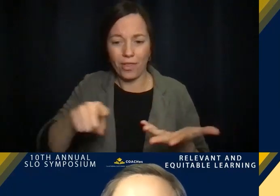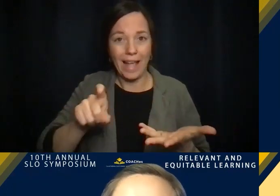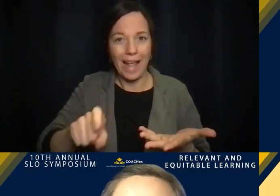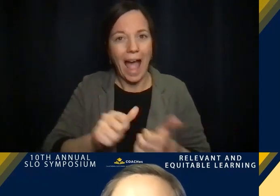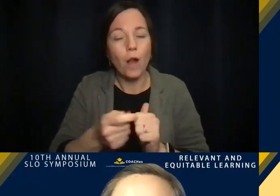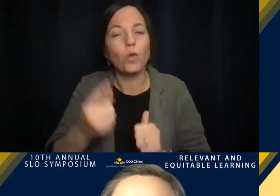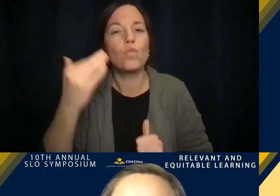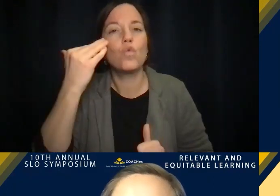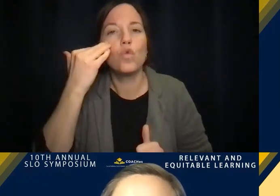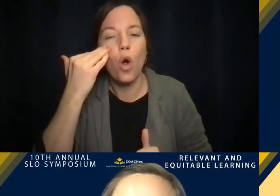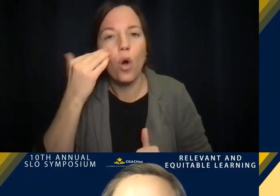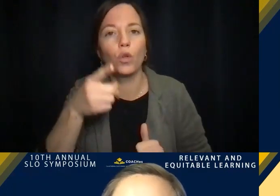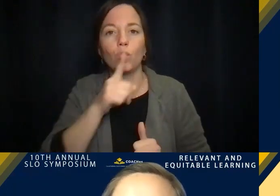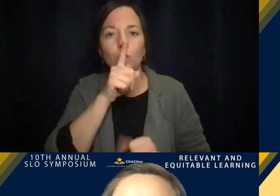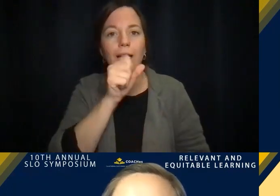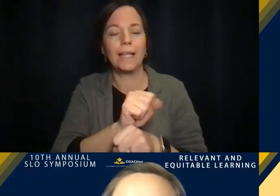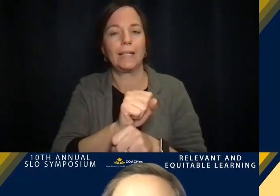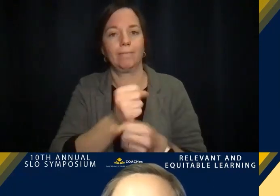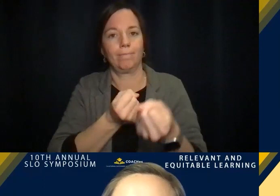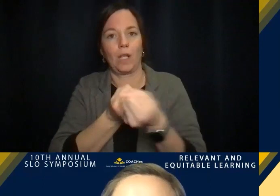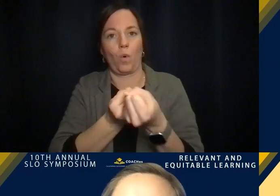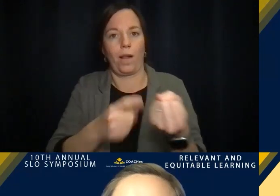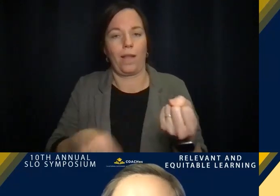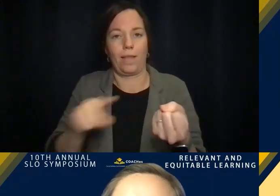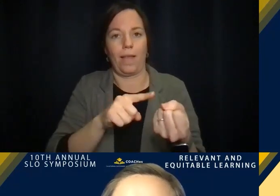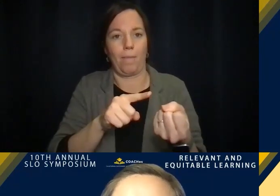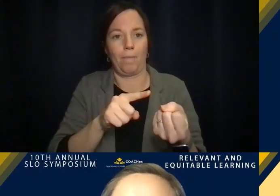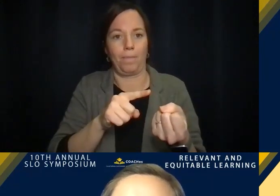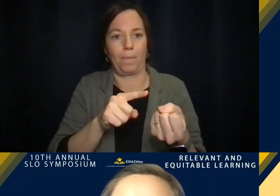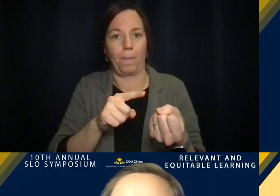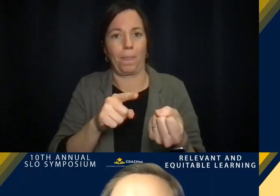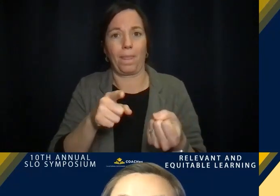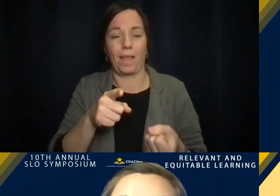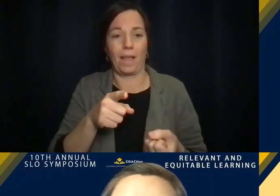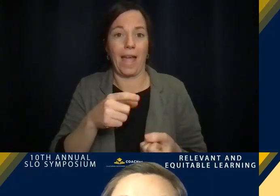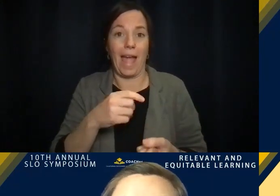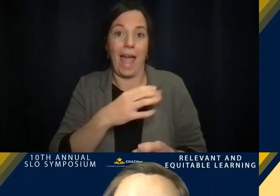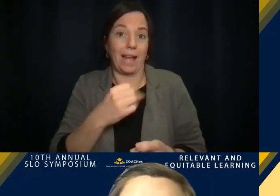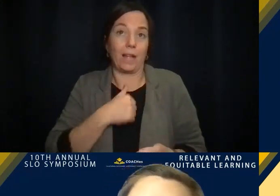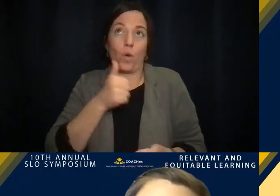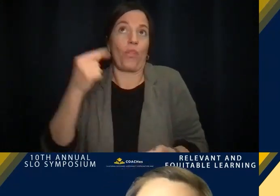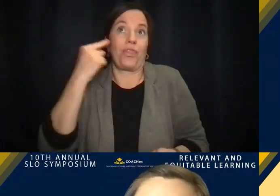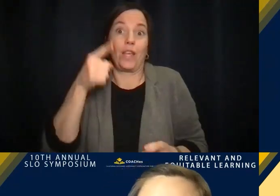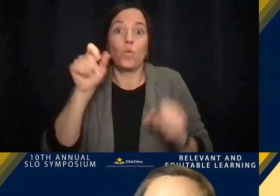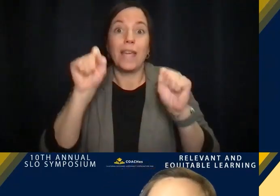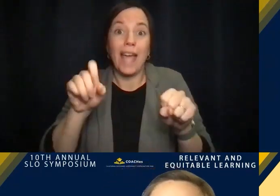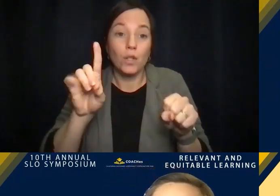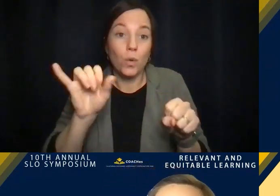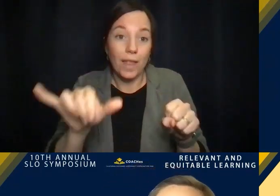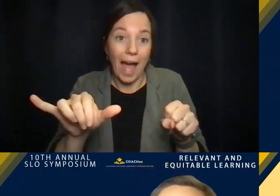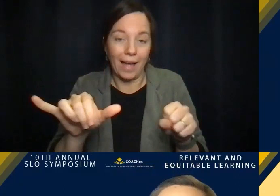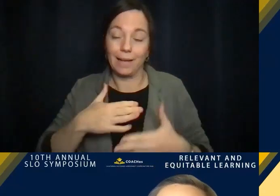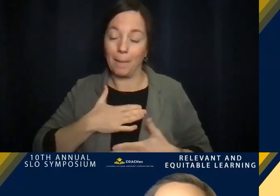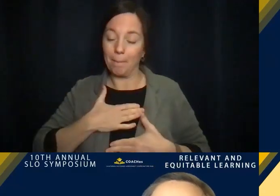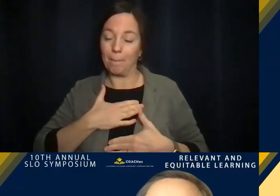serving those students and meeting those needs? You can't do that, I don't think. And this is just my